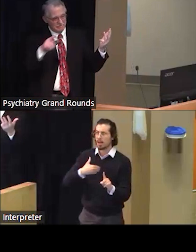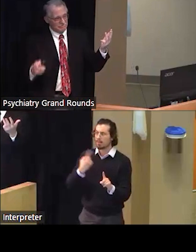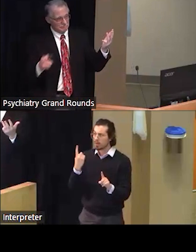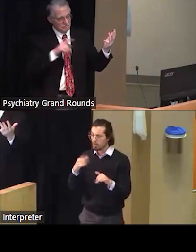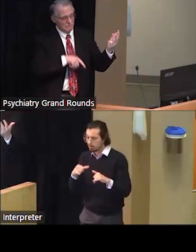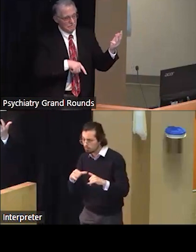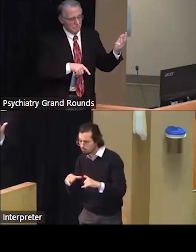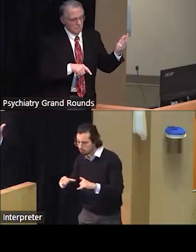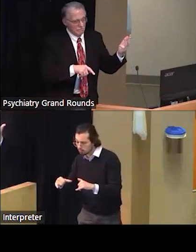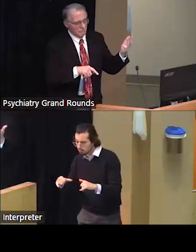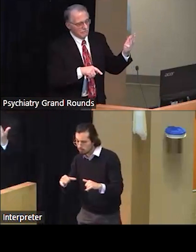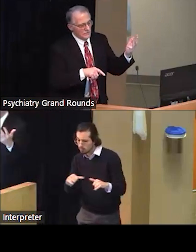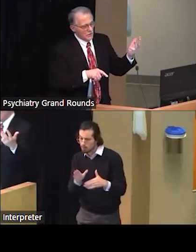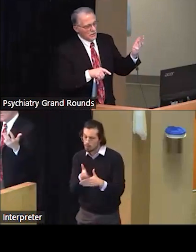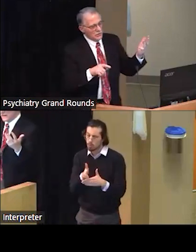common?